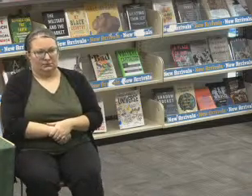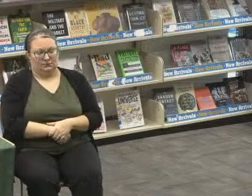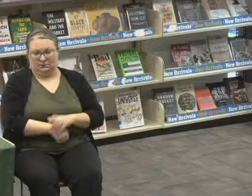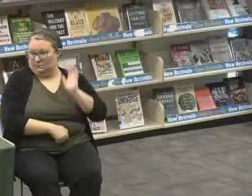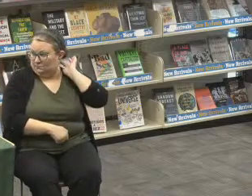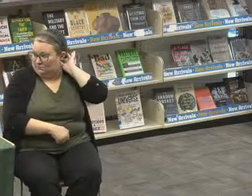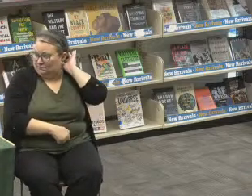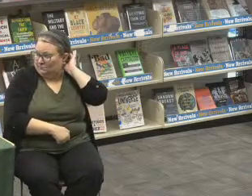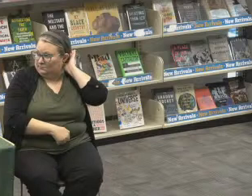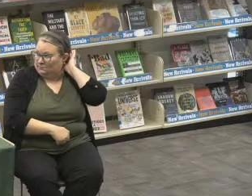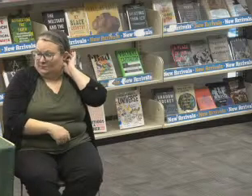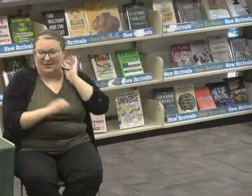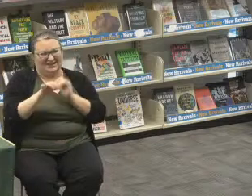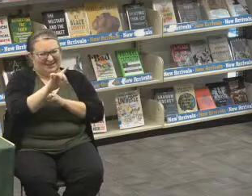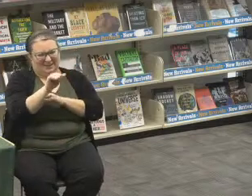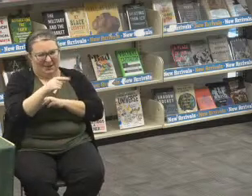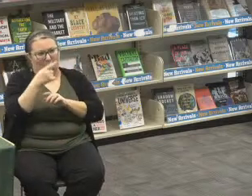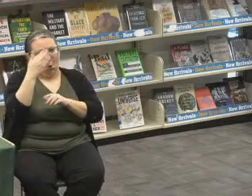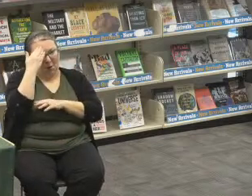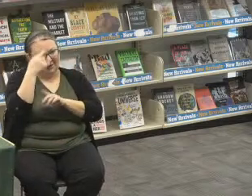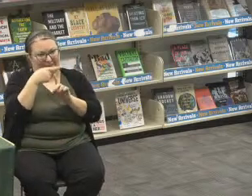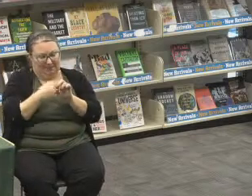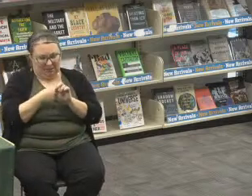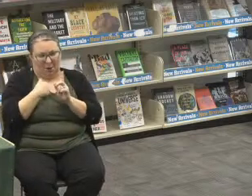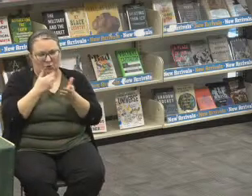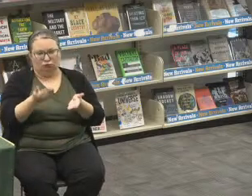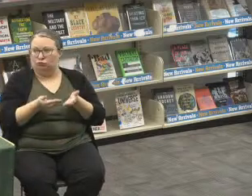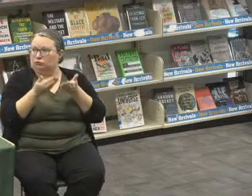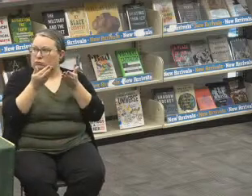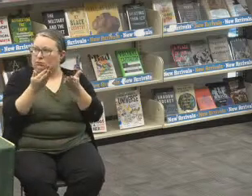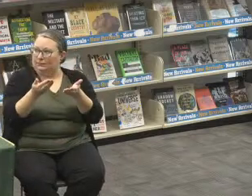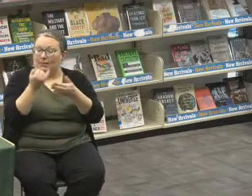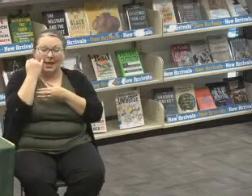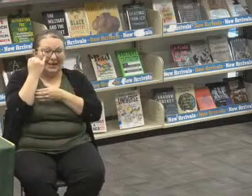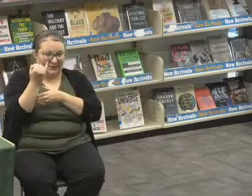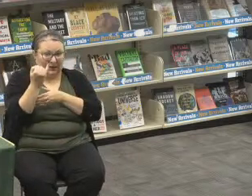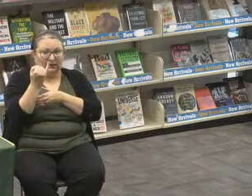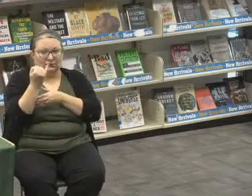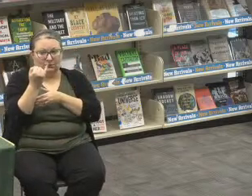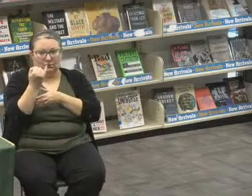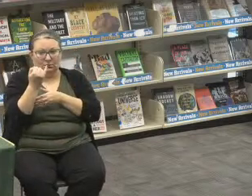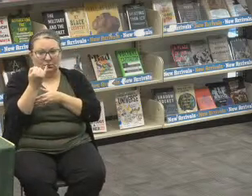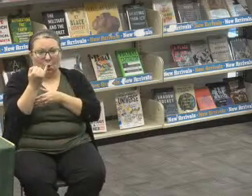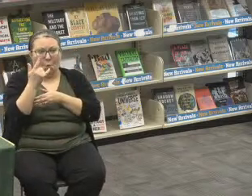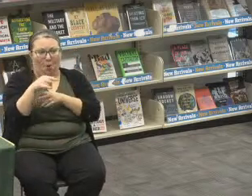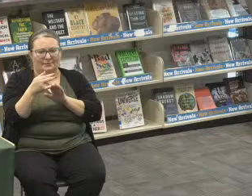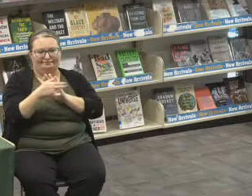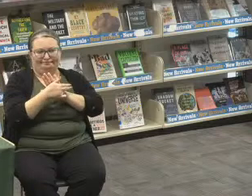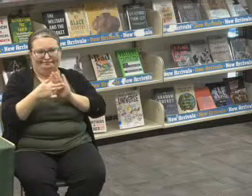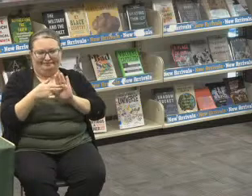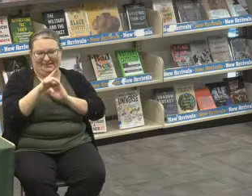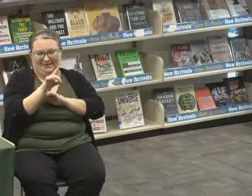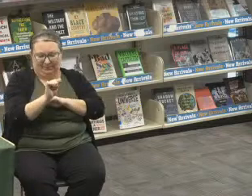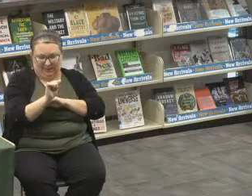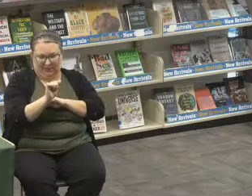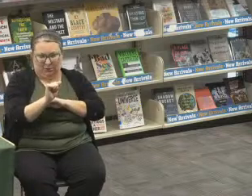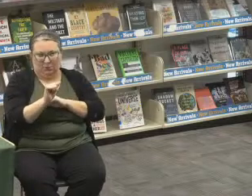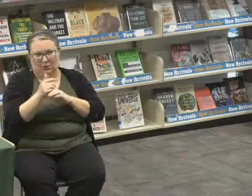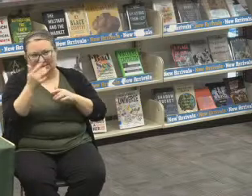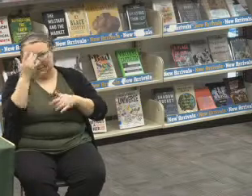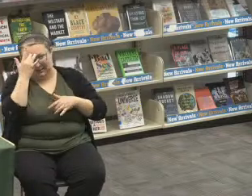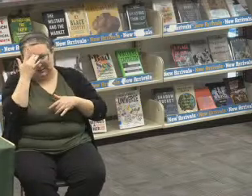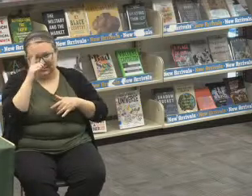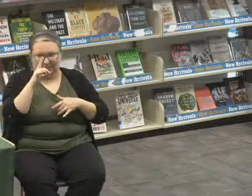Since this is Disability Awareness Month, I want to bring up that idea of like what qualifies as a disability or sickness or